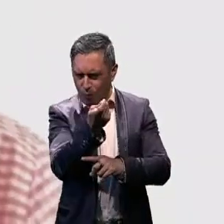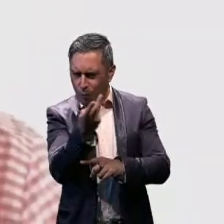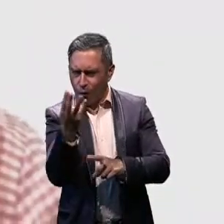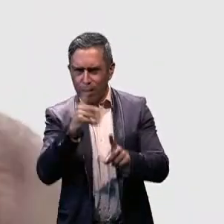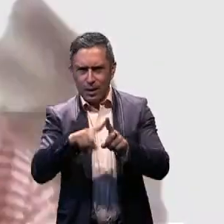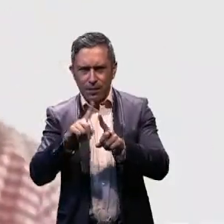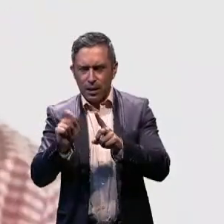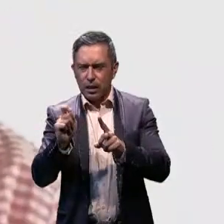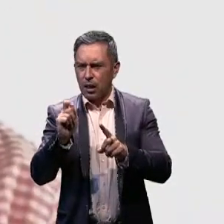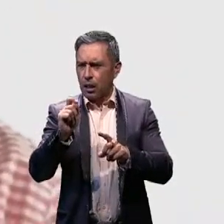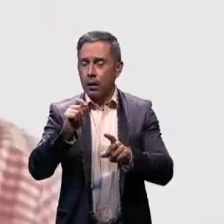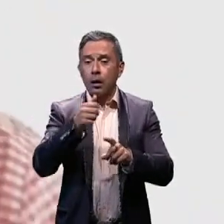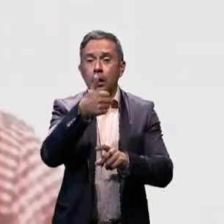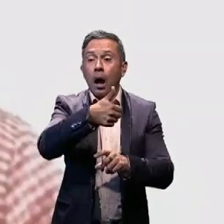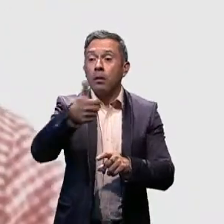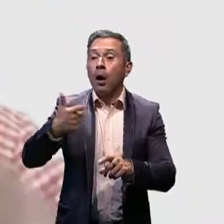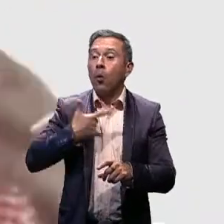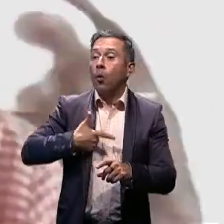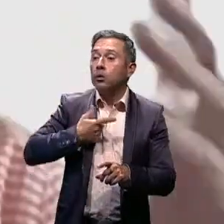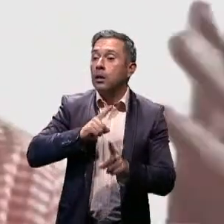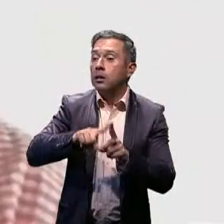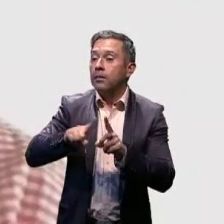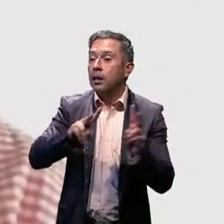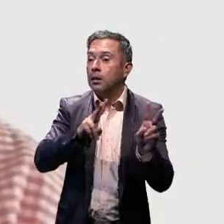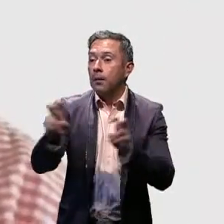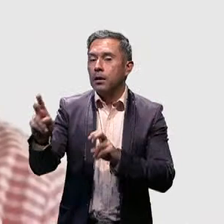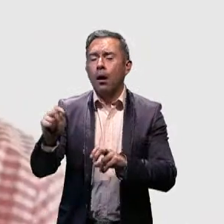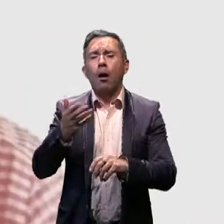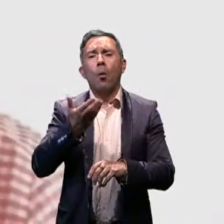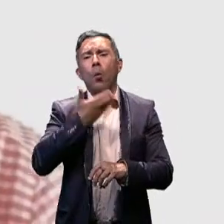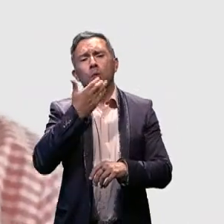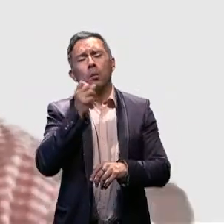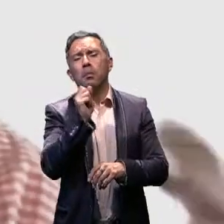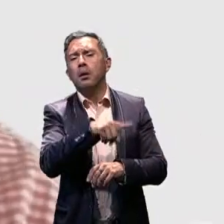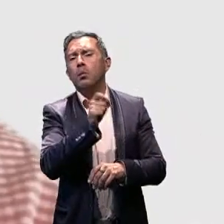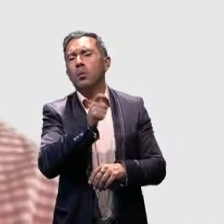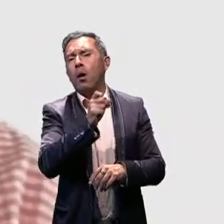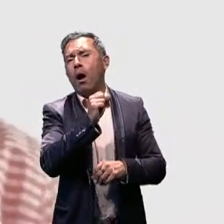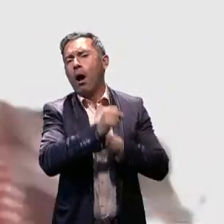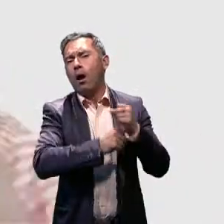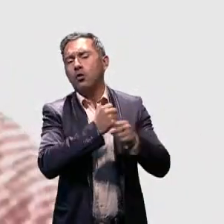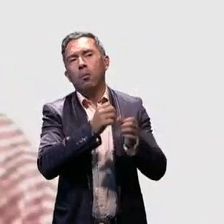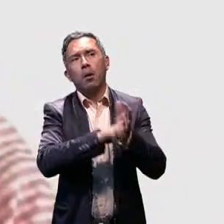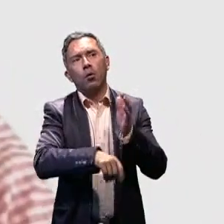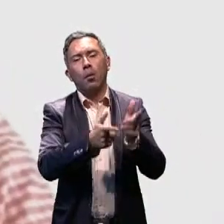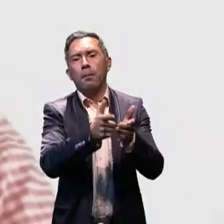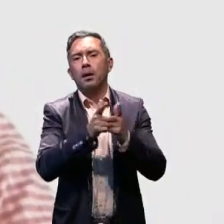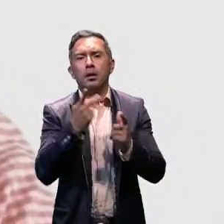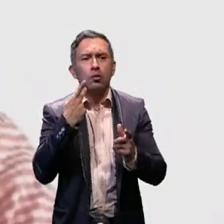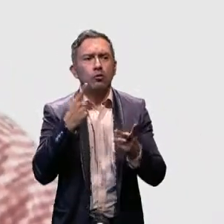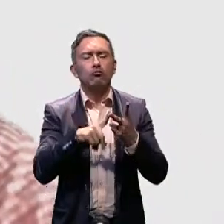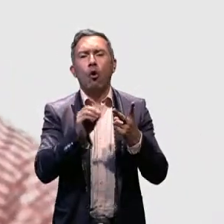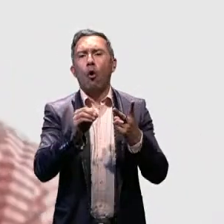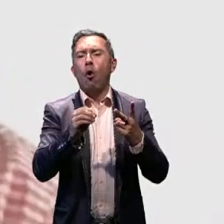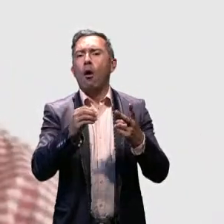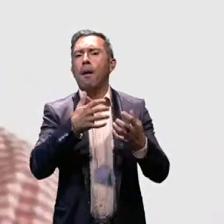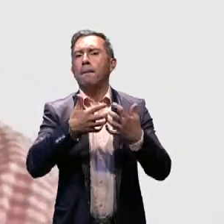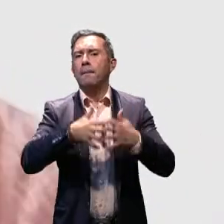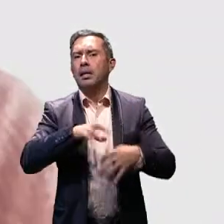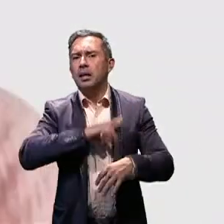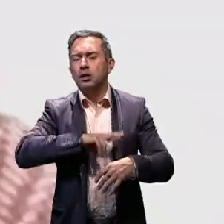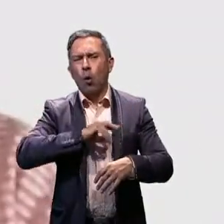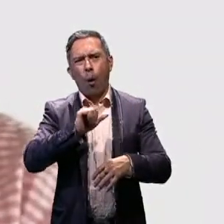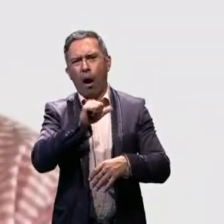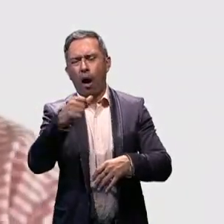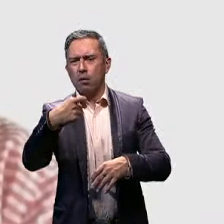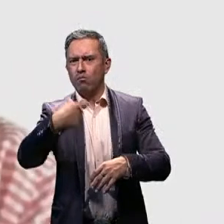center, plural in interests, plural in stakeholders. Moreover, the conventional or beyond the